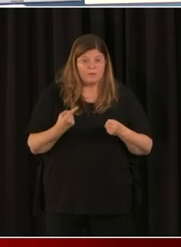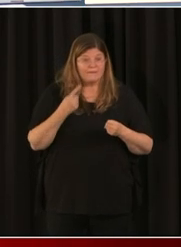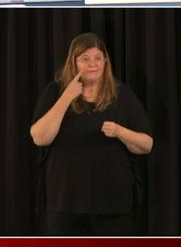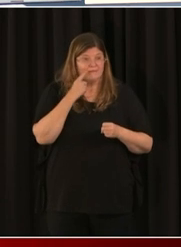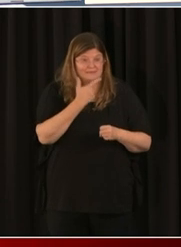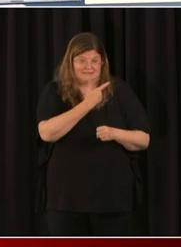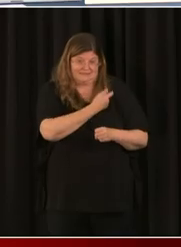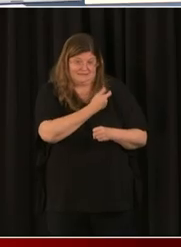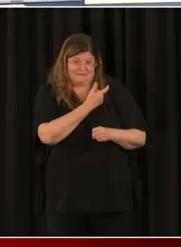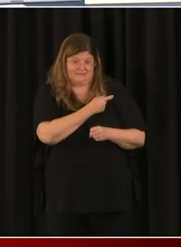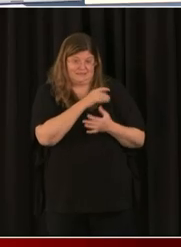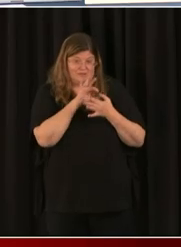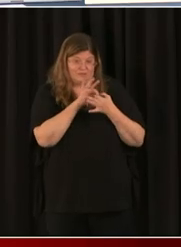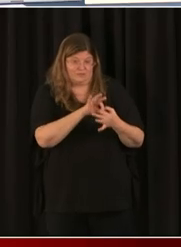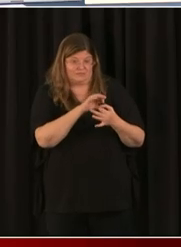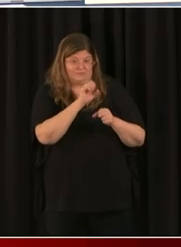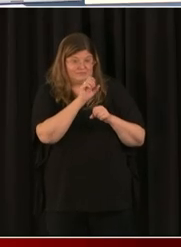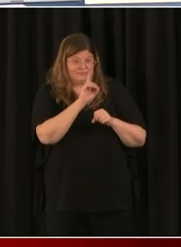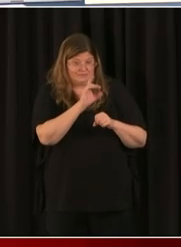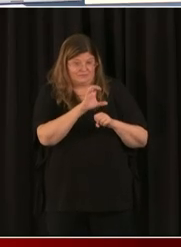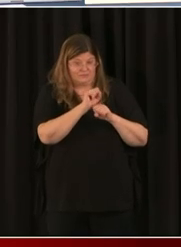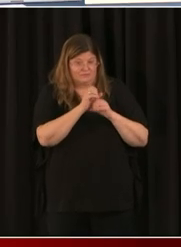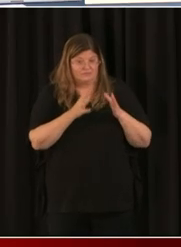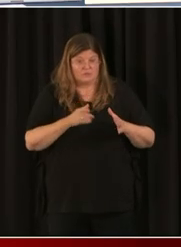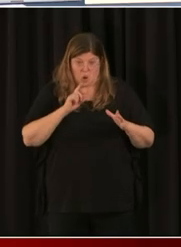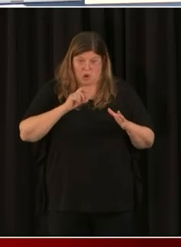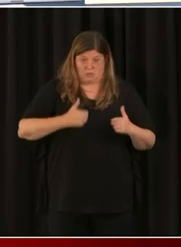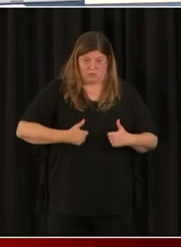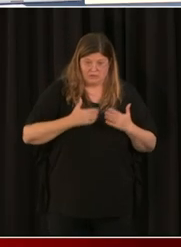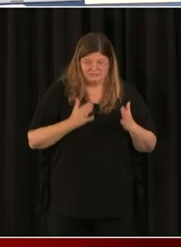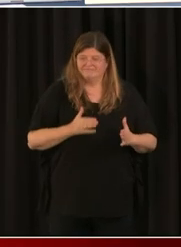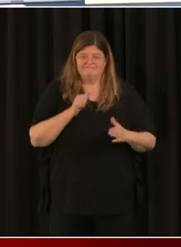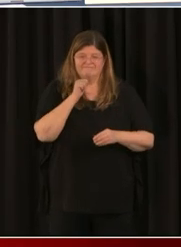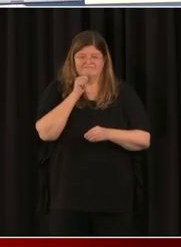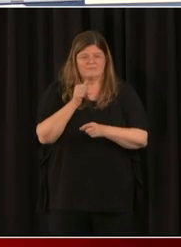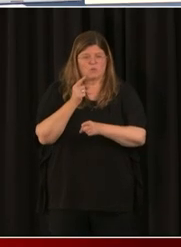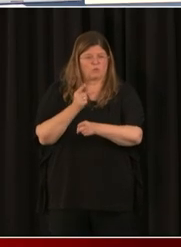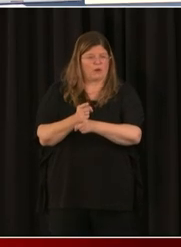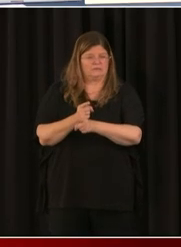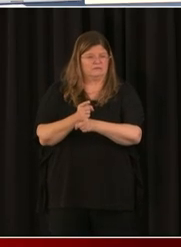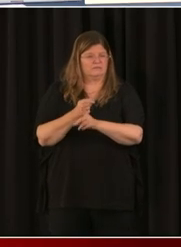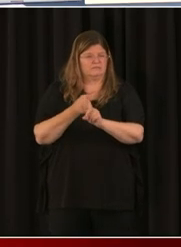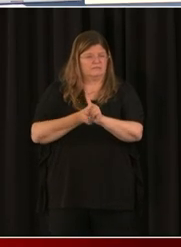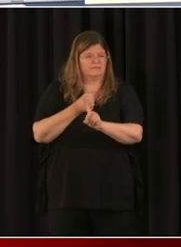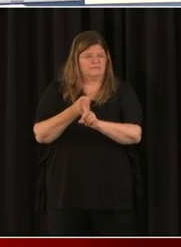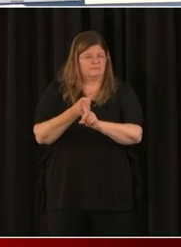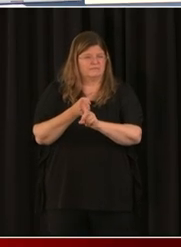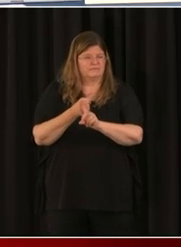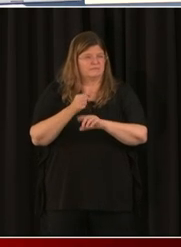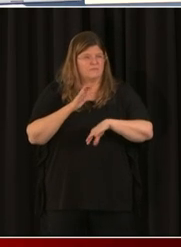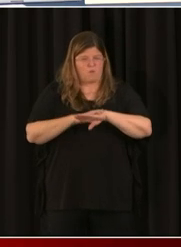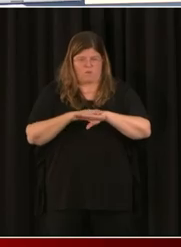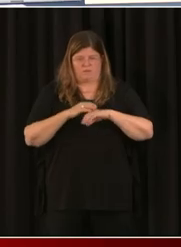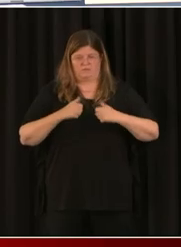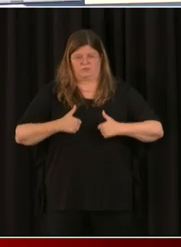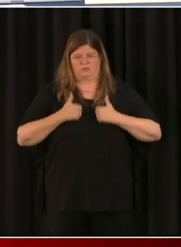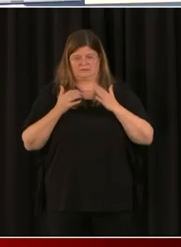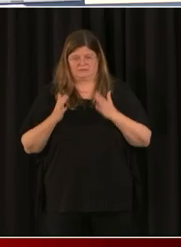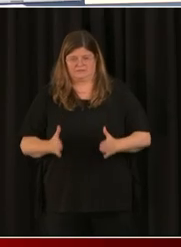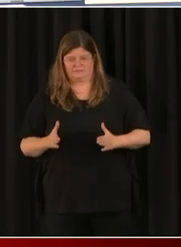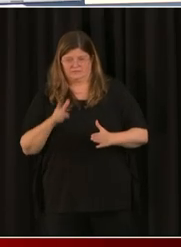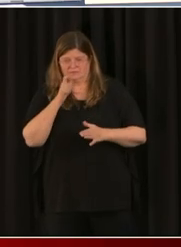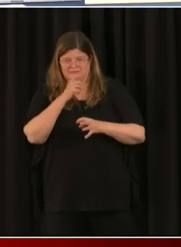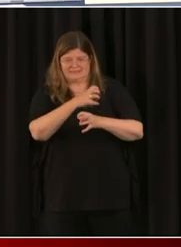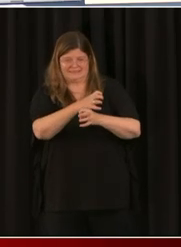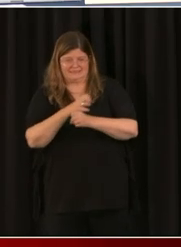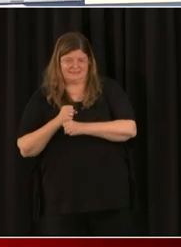DC residents, it would not have the right kind of positive impact on the DC residents who receive care and services in those environments.